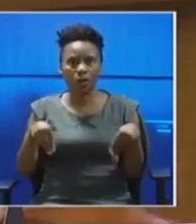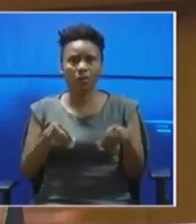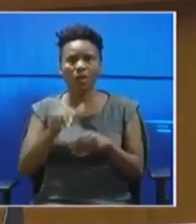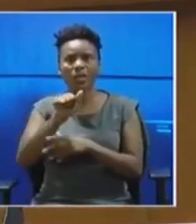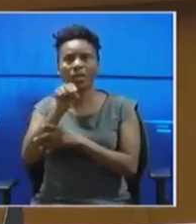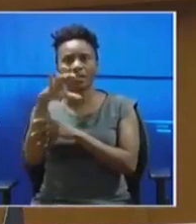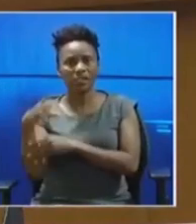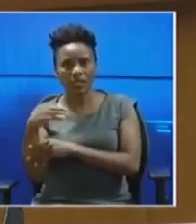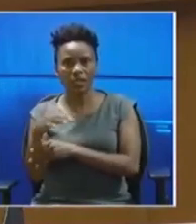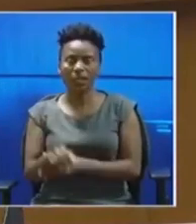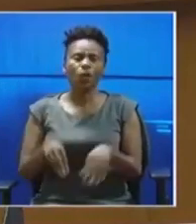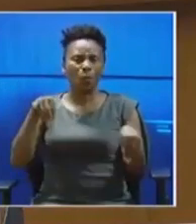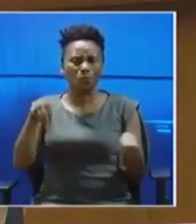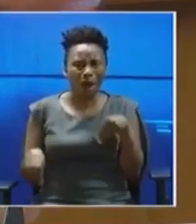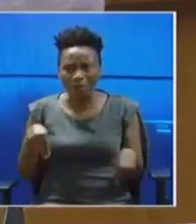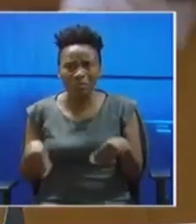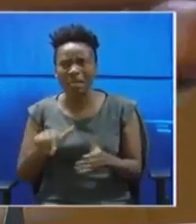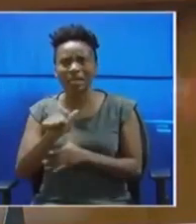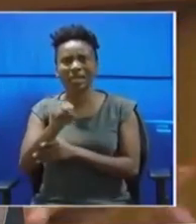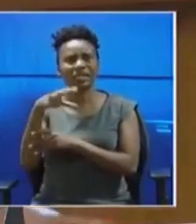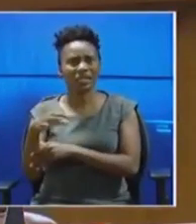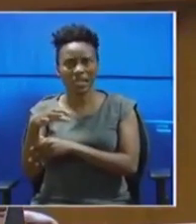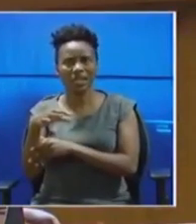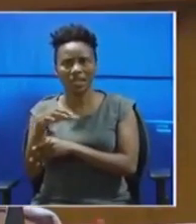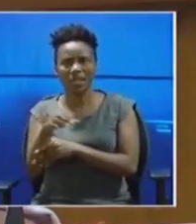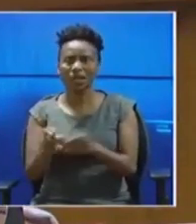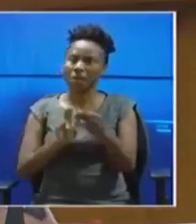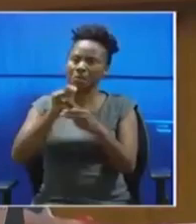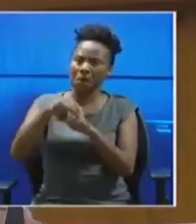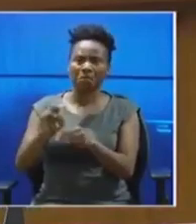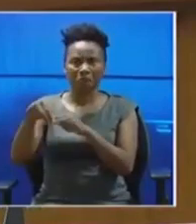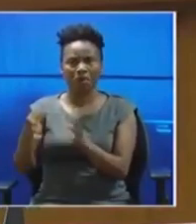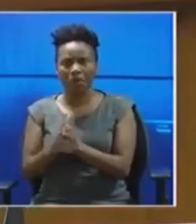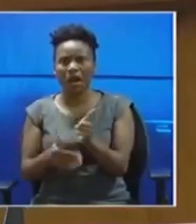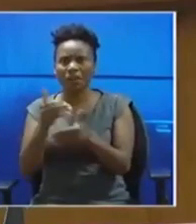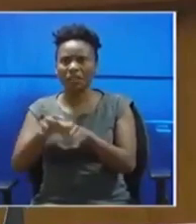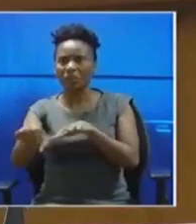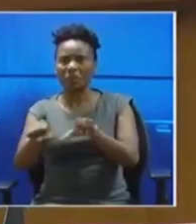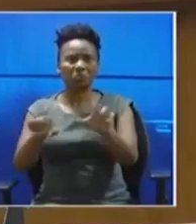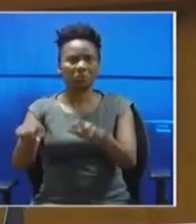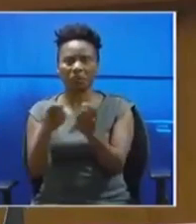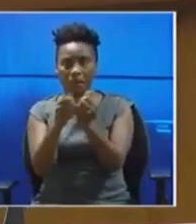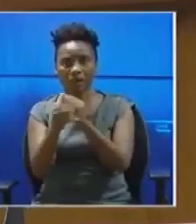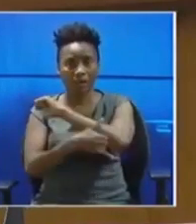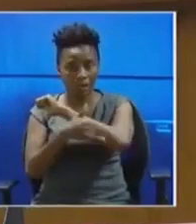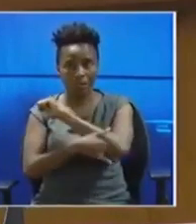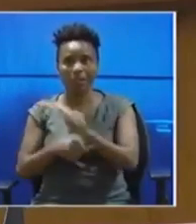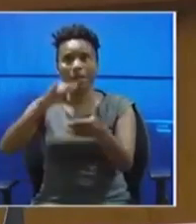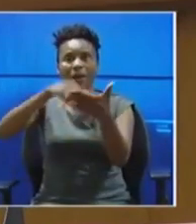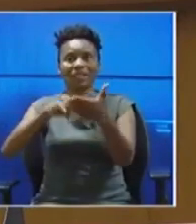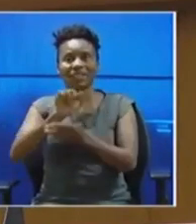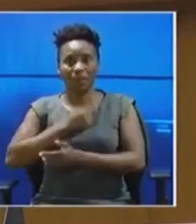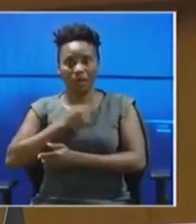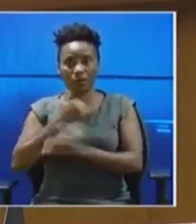after corrupt ANC politician escaping scot-free after having looted the country. My message to you today is